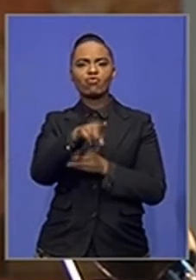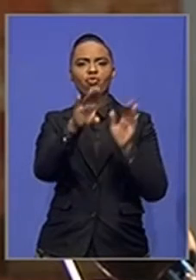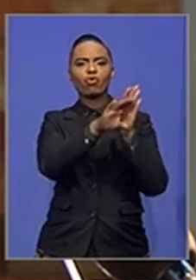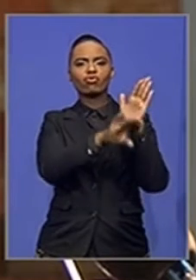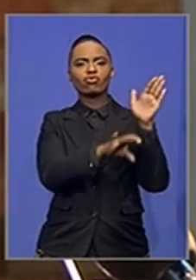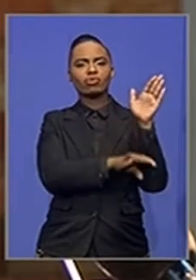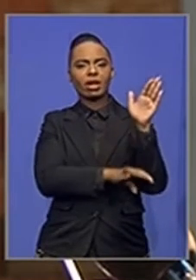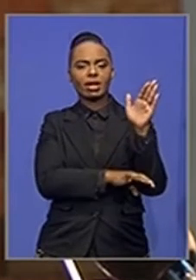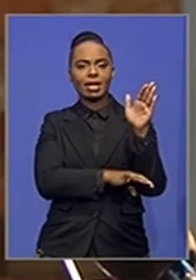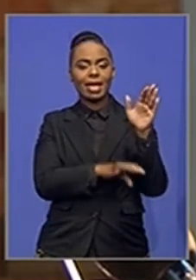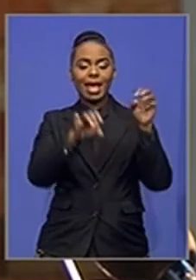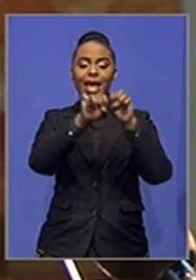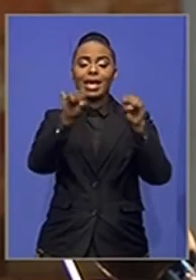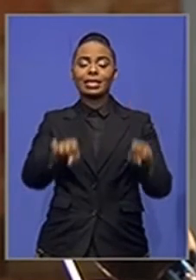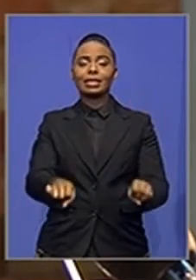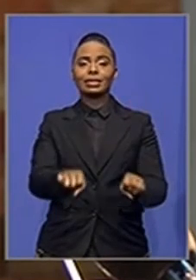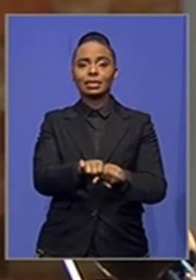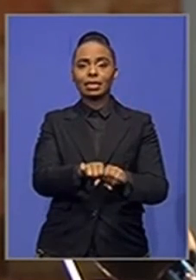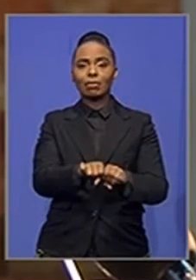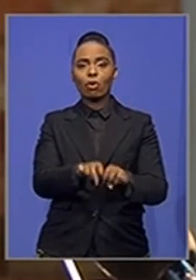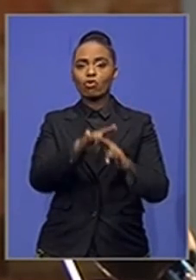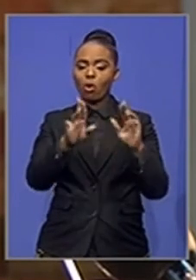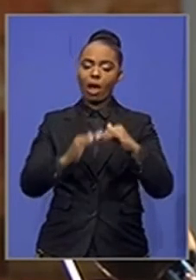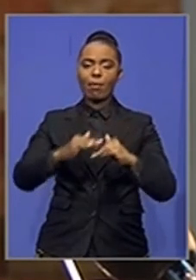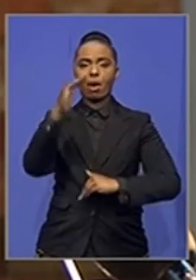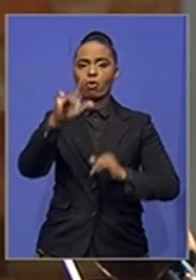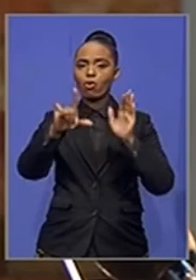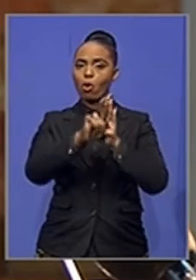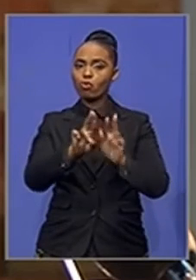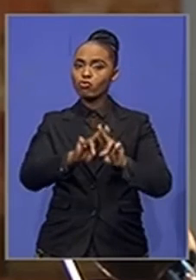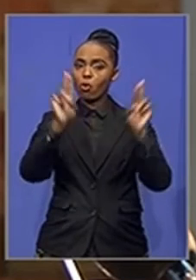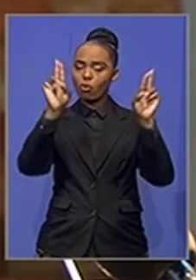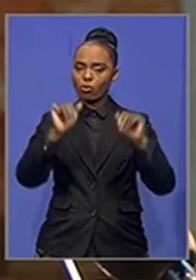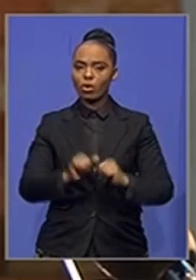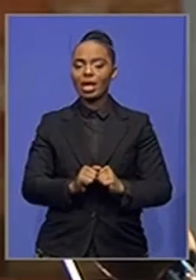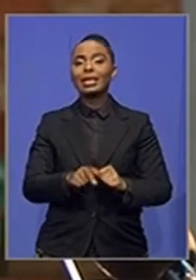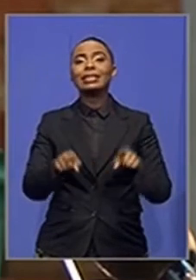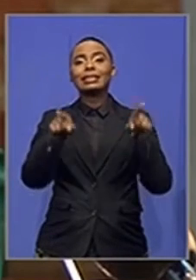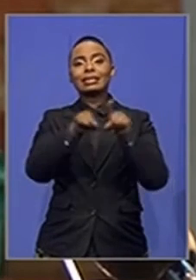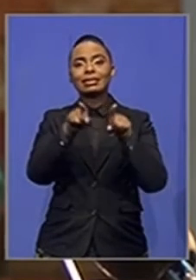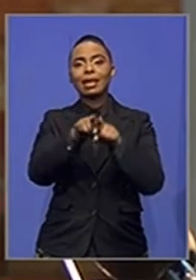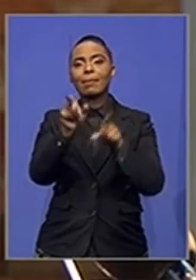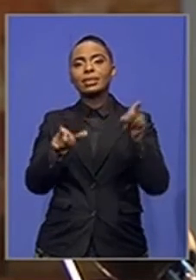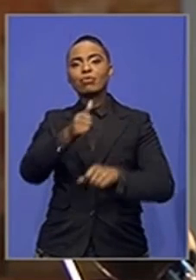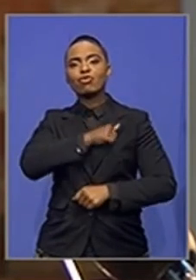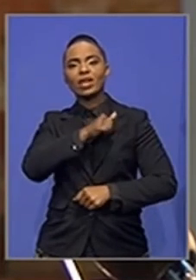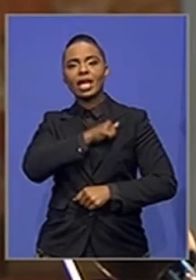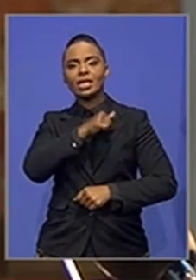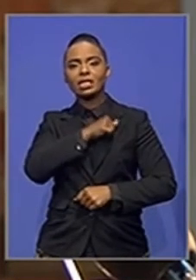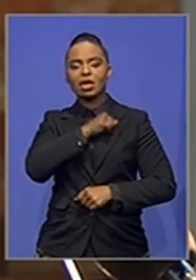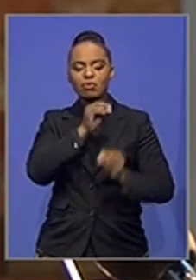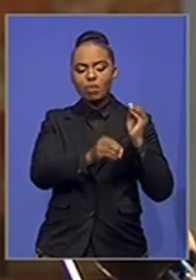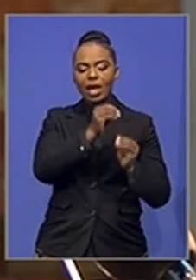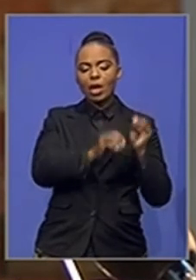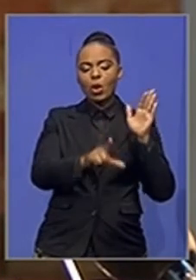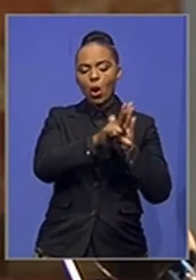In our system, no one is above the law. Even those who had the privilege of making laws